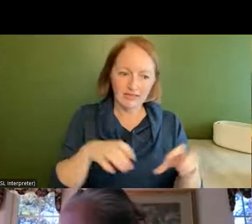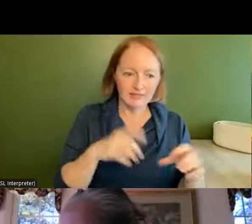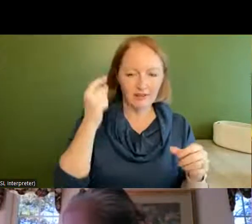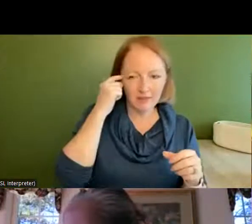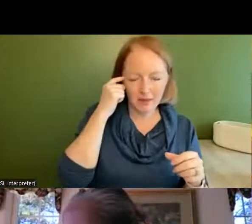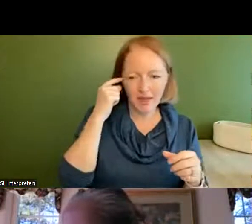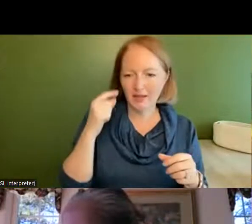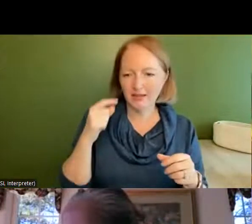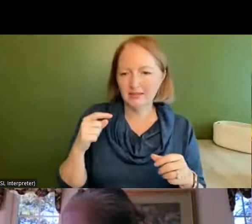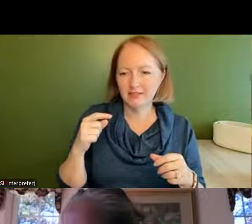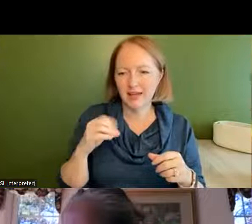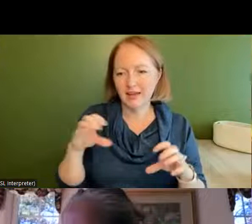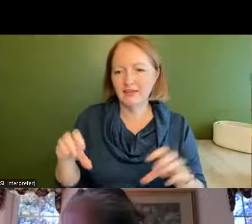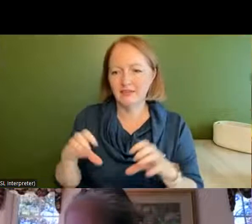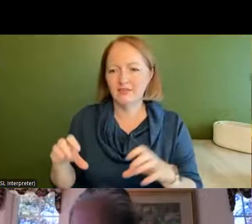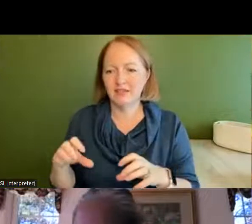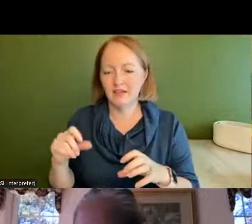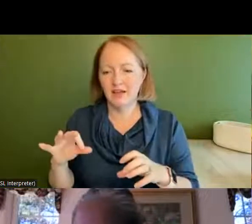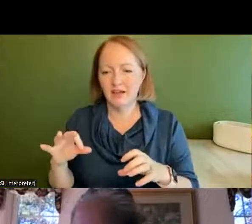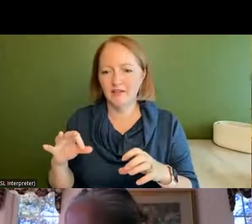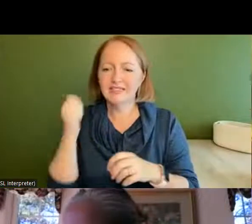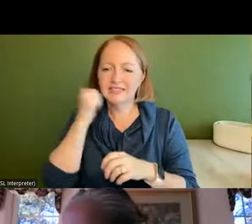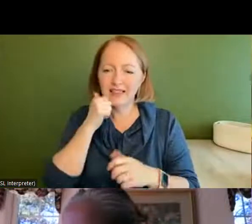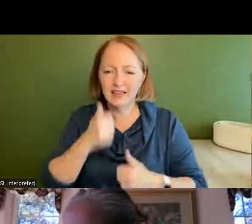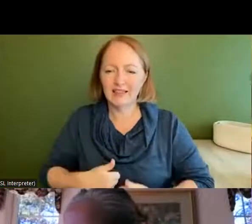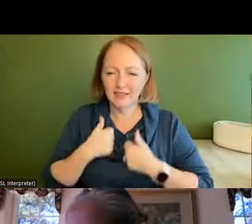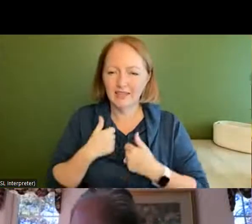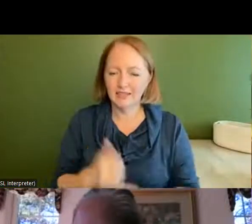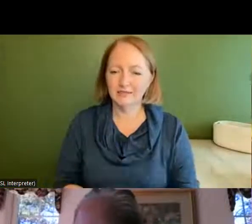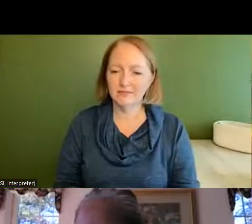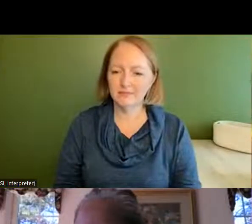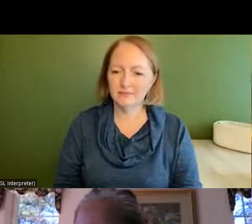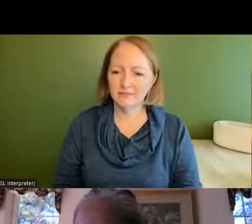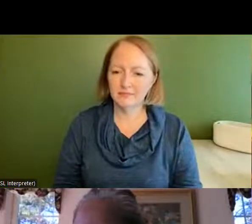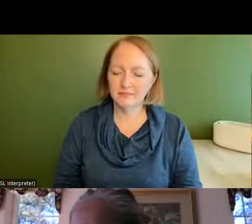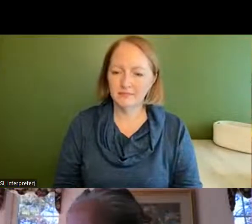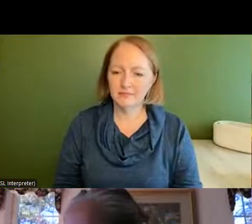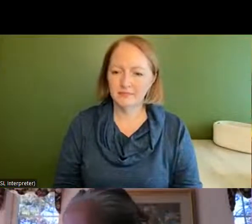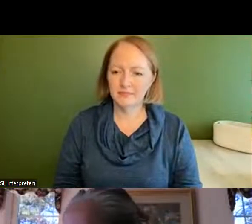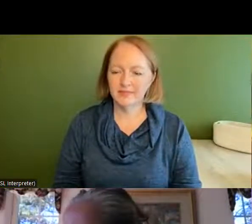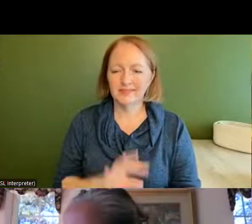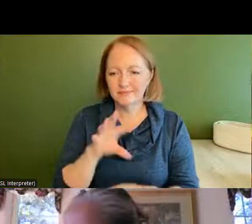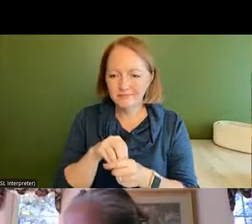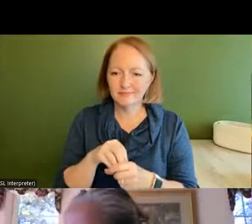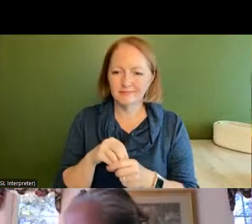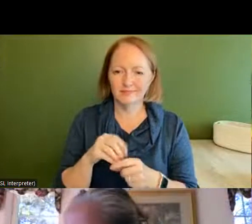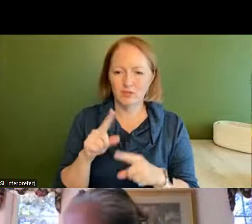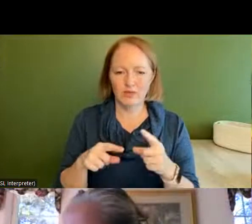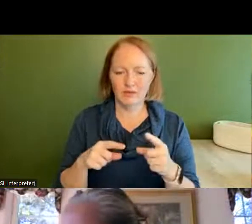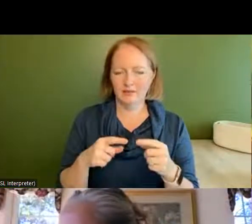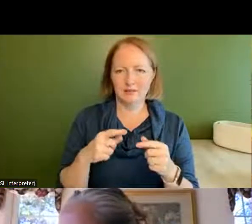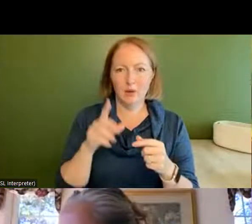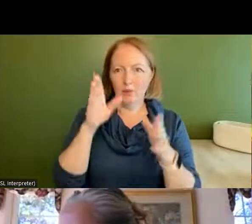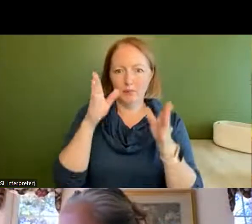mind, I guess you would call it, and activities of daily living. It's a combination, because you can't just split a person in